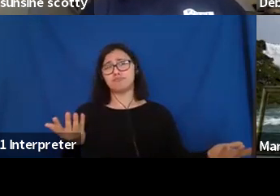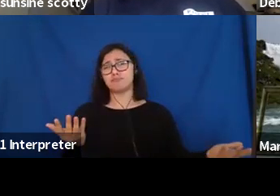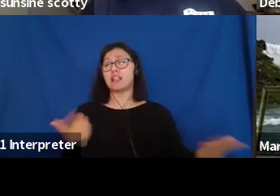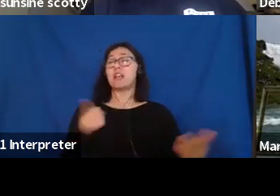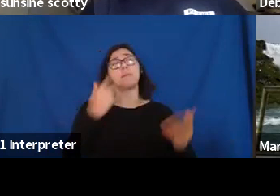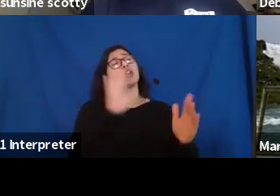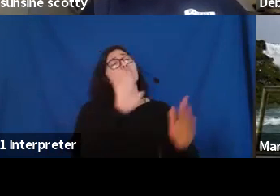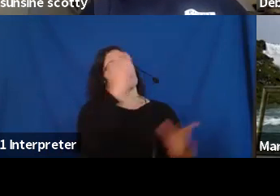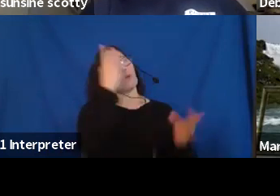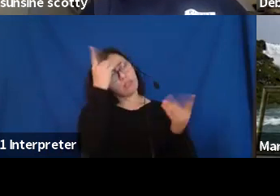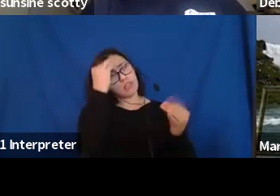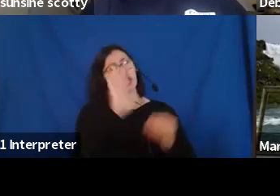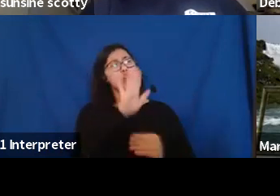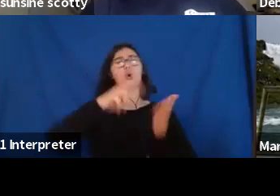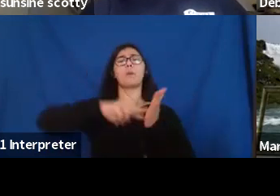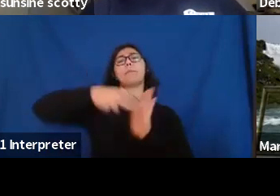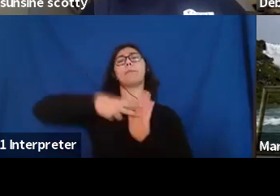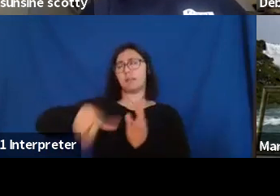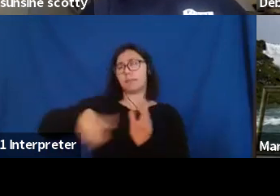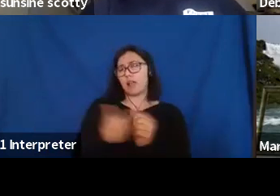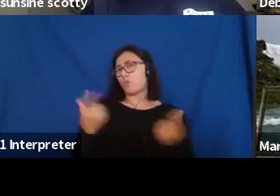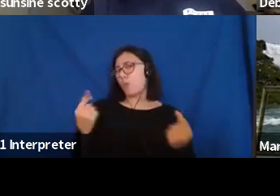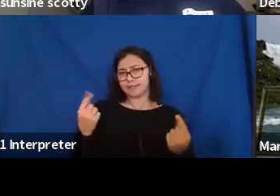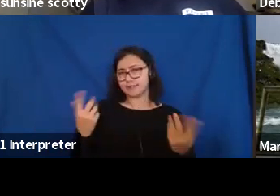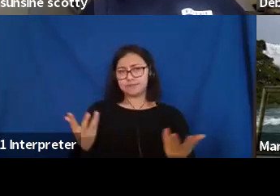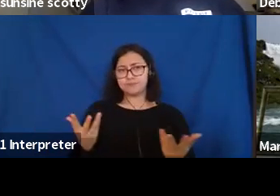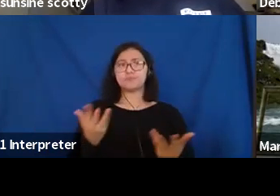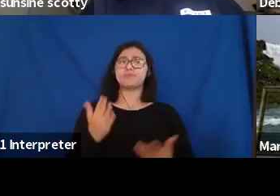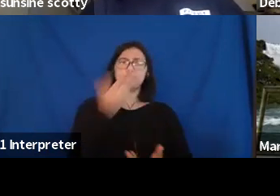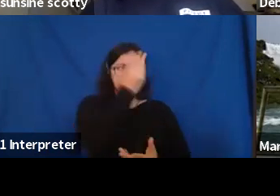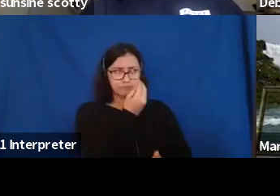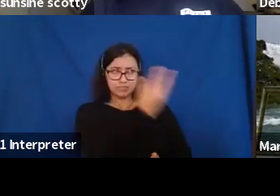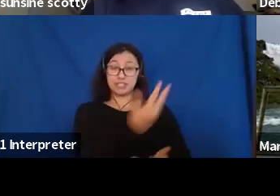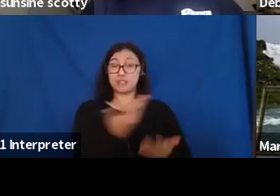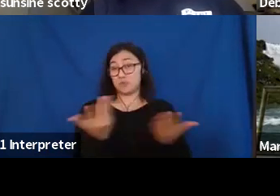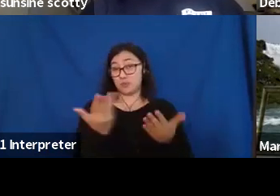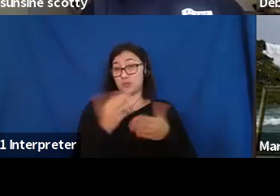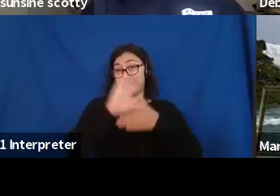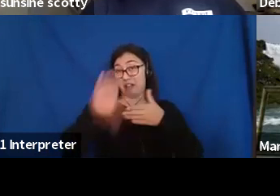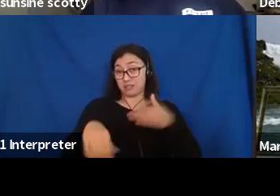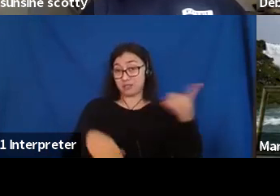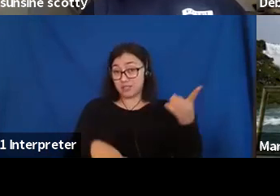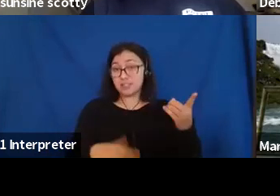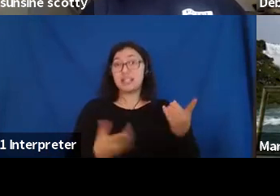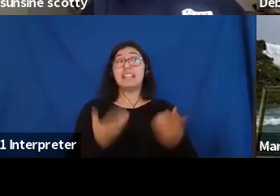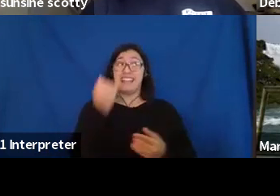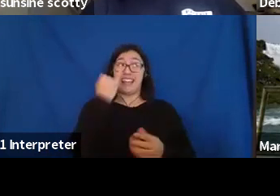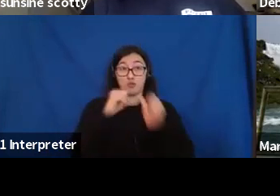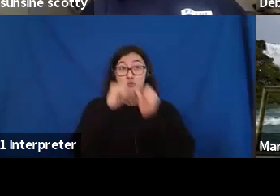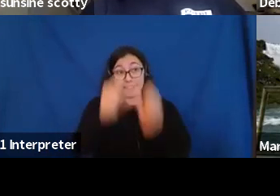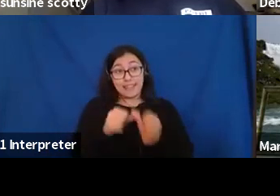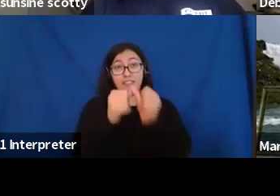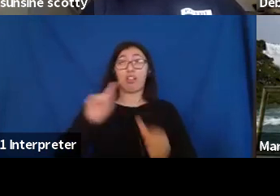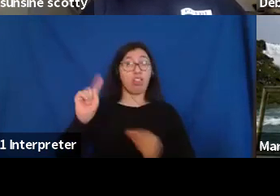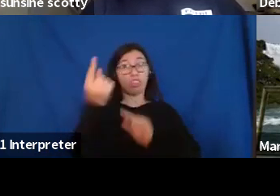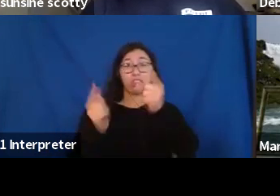know what your intentions were. But you want to let people know what the consequences may be. Like, if you keep doing that, I think you're going to alienate certain people.